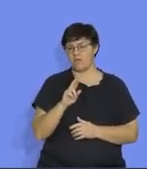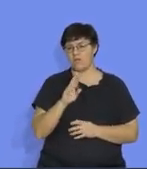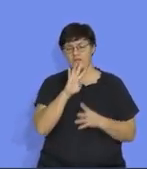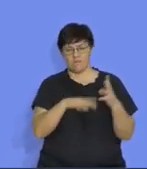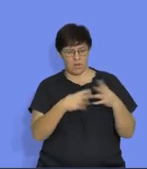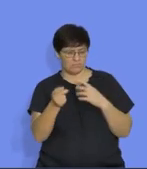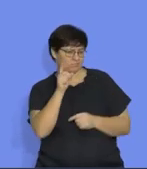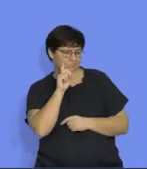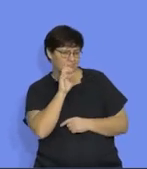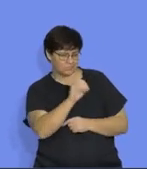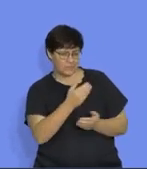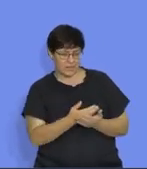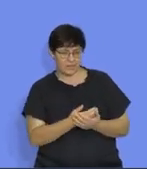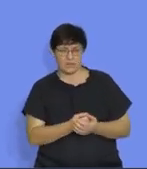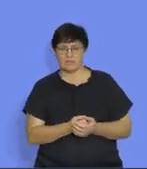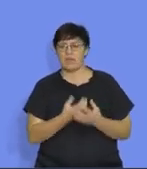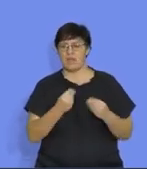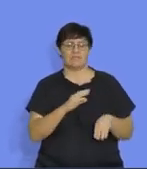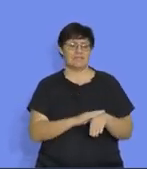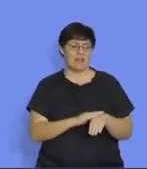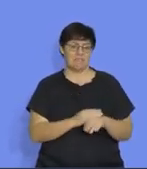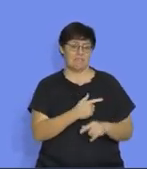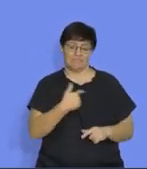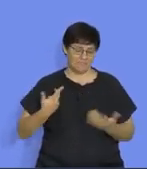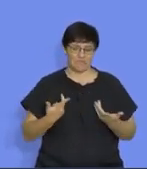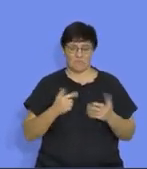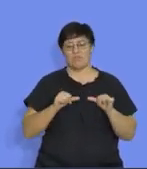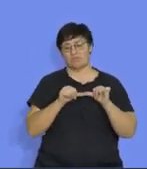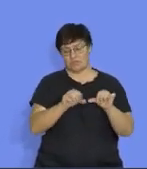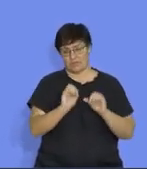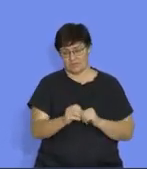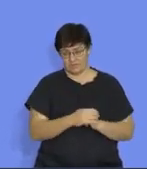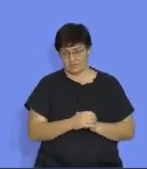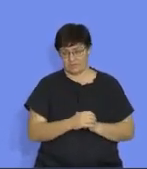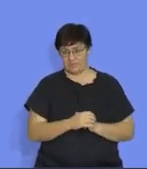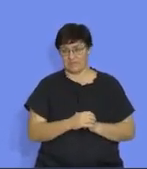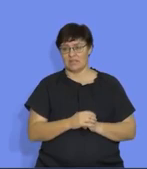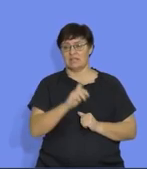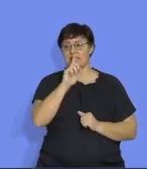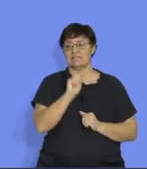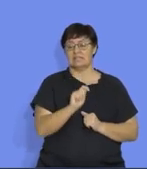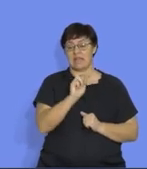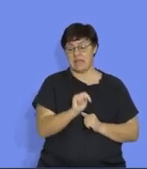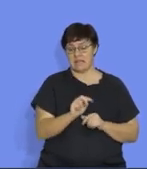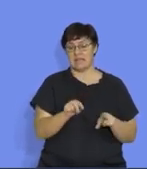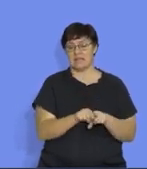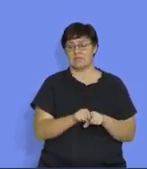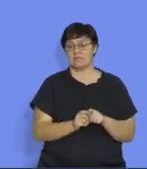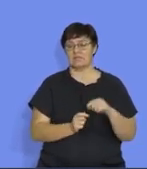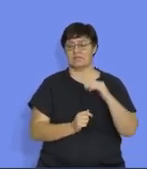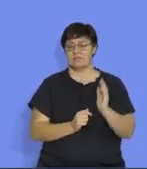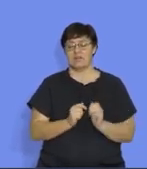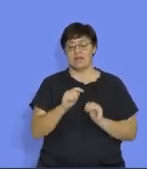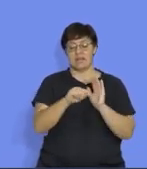do that and check it. I have time constraints, so I am going to continue. So Tn will be equal to negative